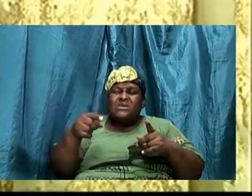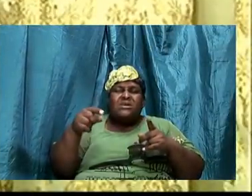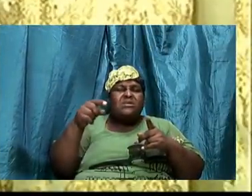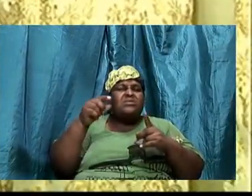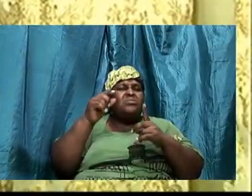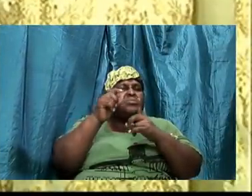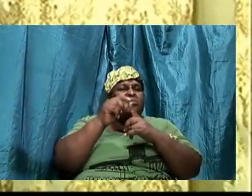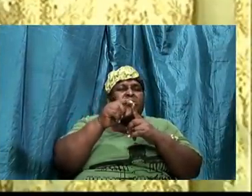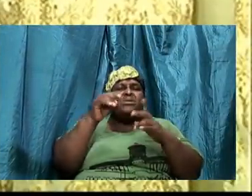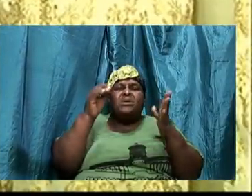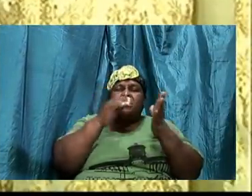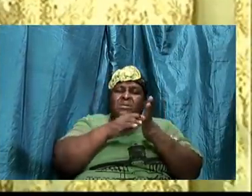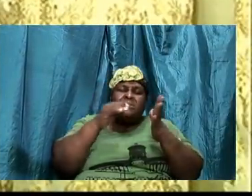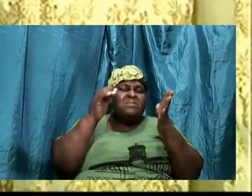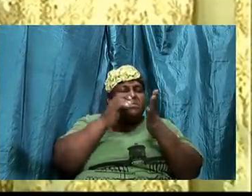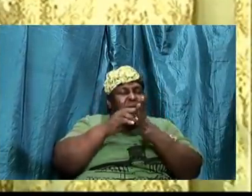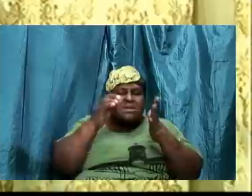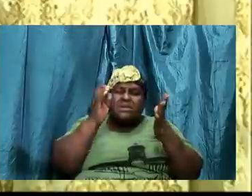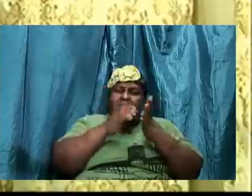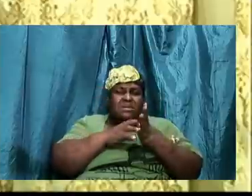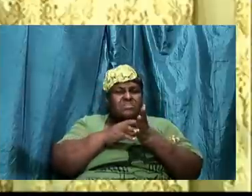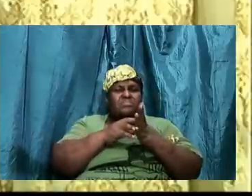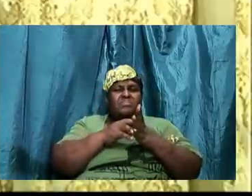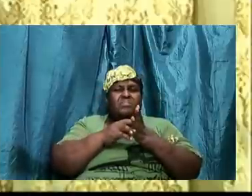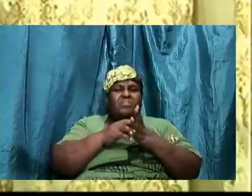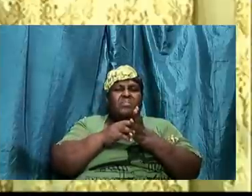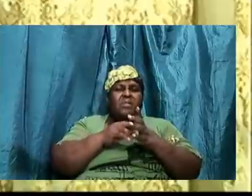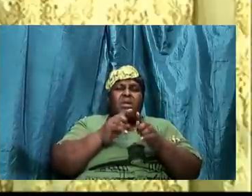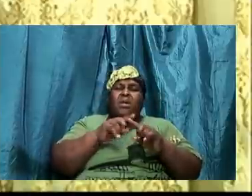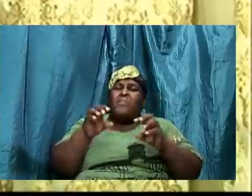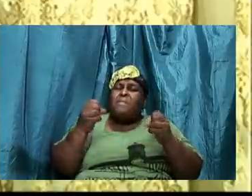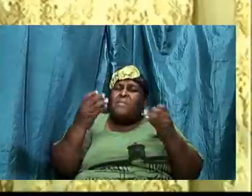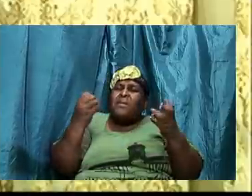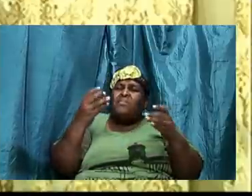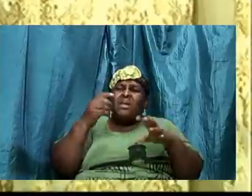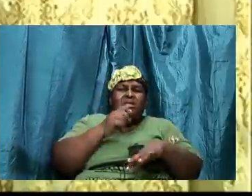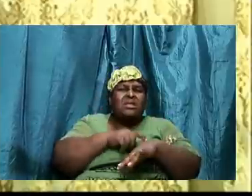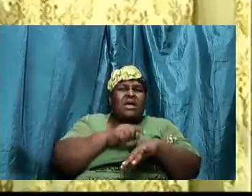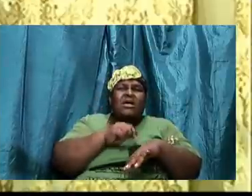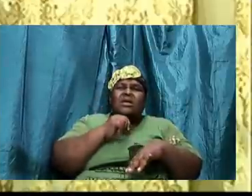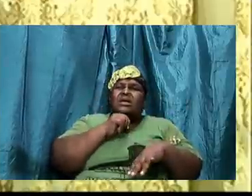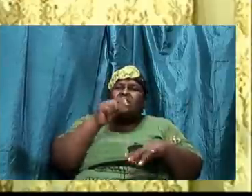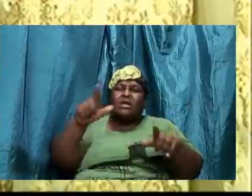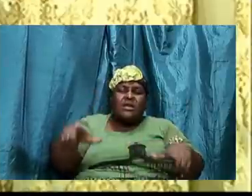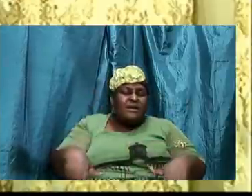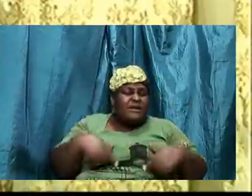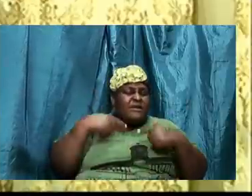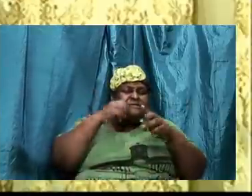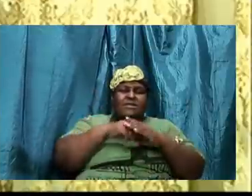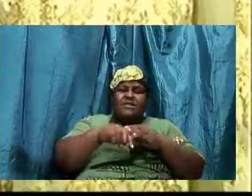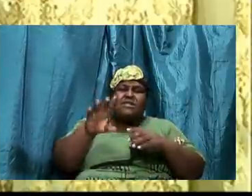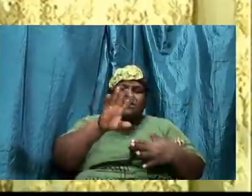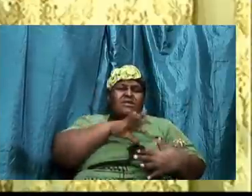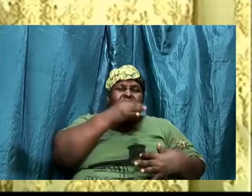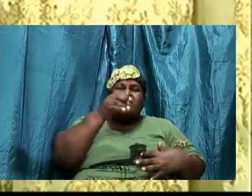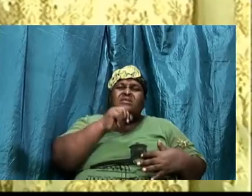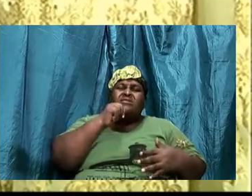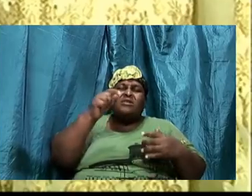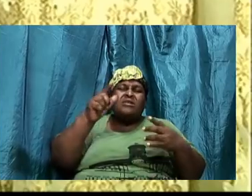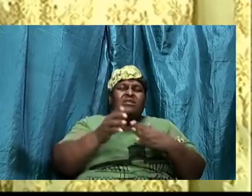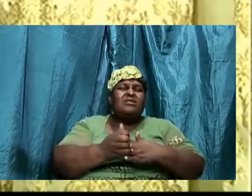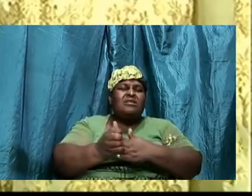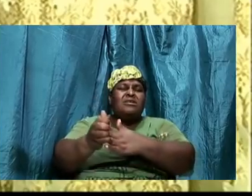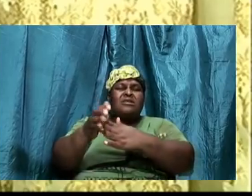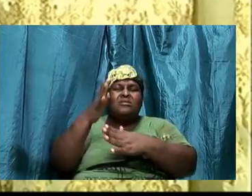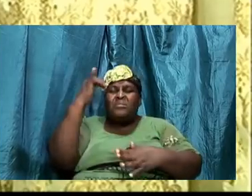Play the one string. But a lot of time as Christians, we are not living in the Spirit. We are not led by the Spirit. So we